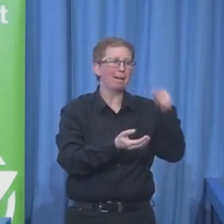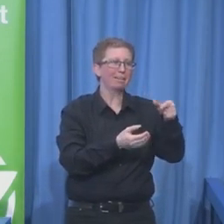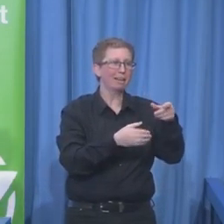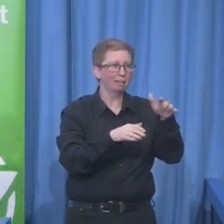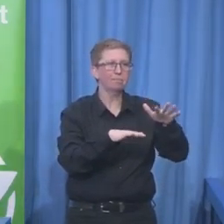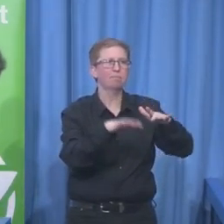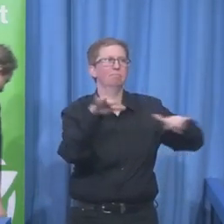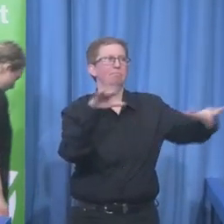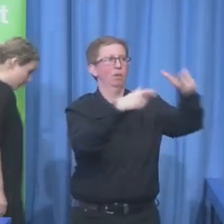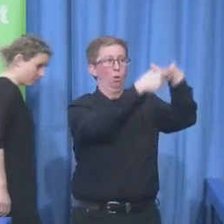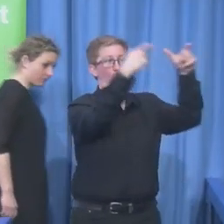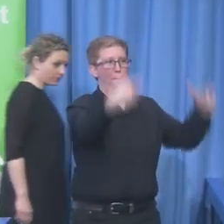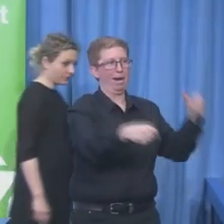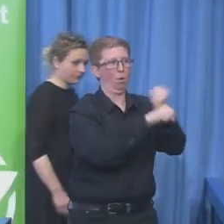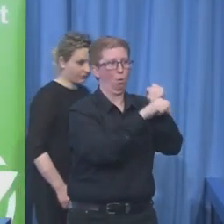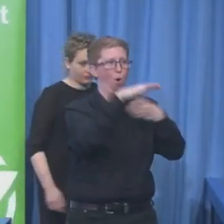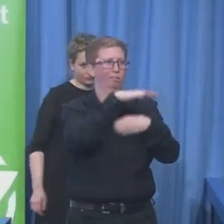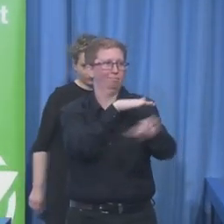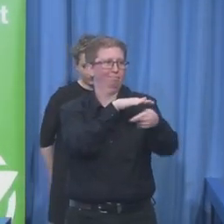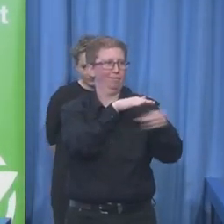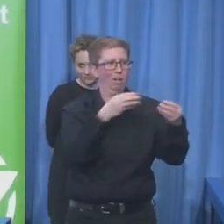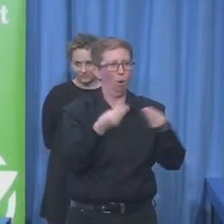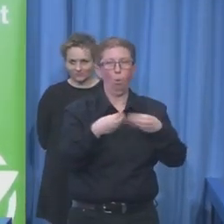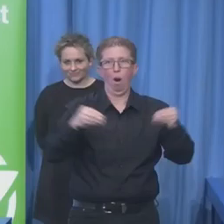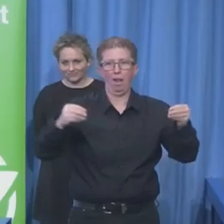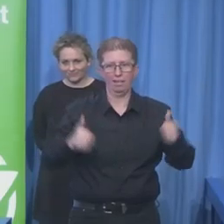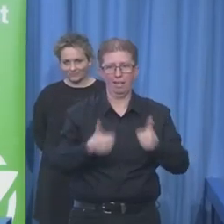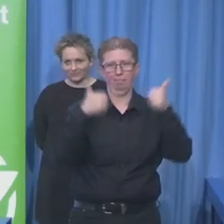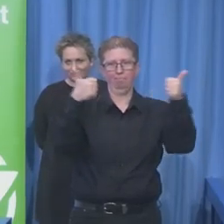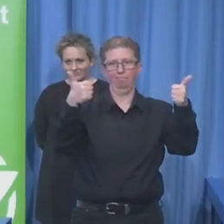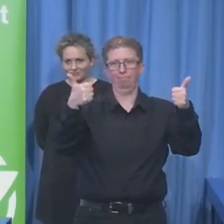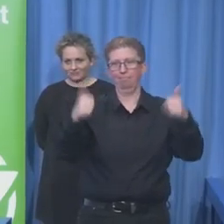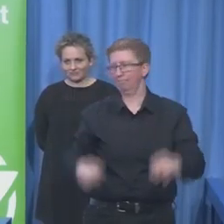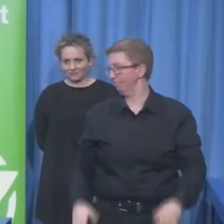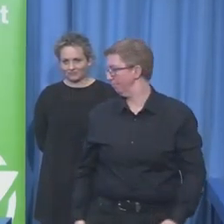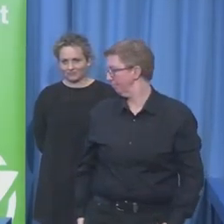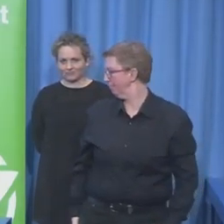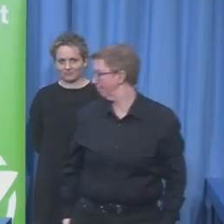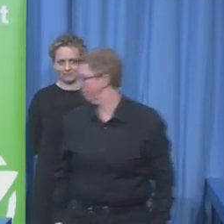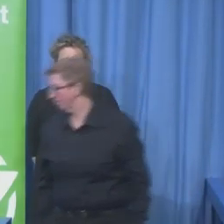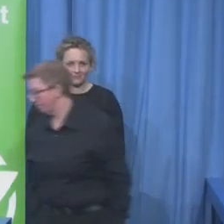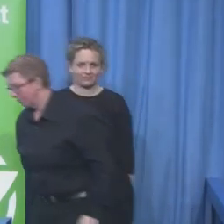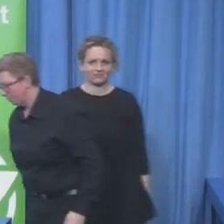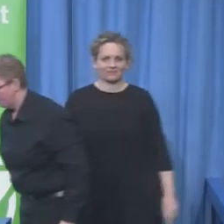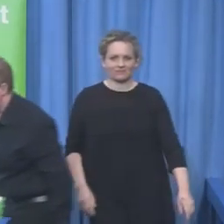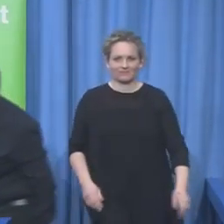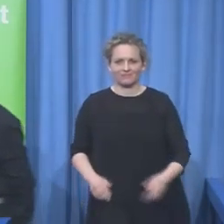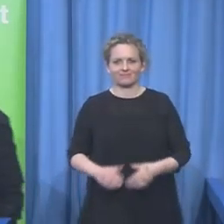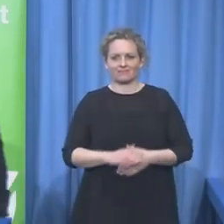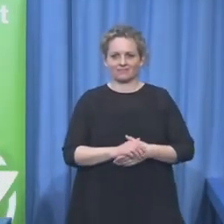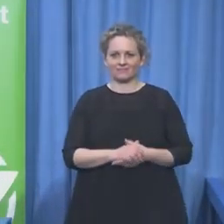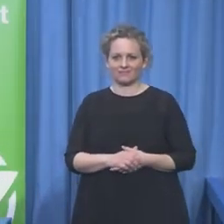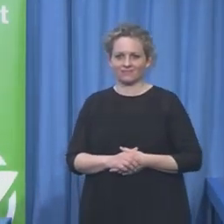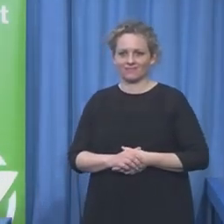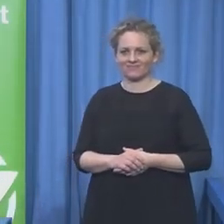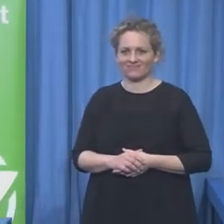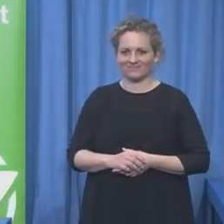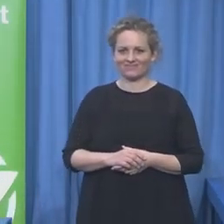Thank you. Our final speaker, can you give us this instrument? Yes.